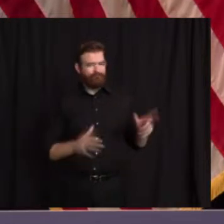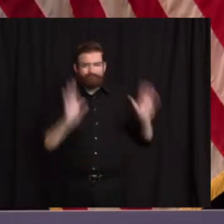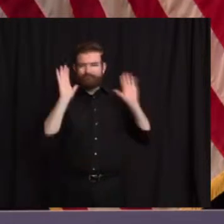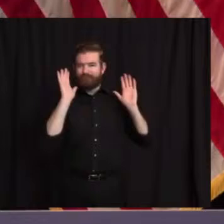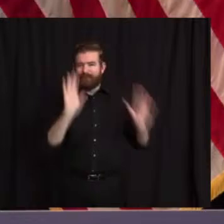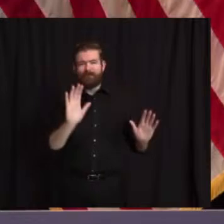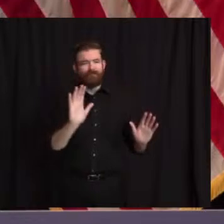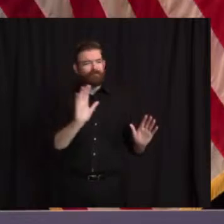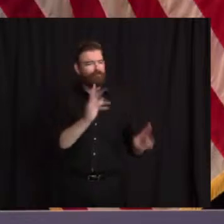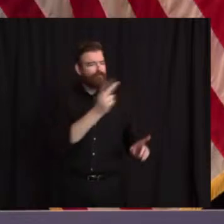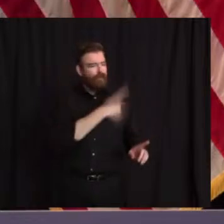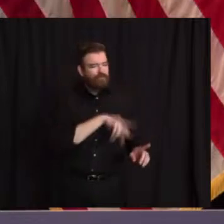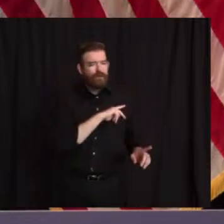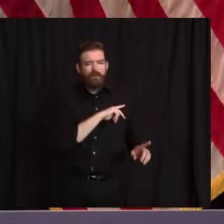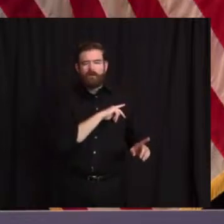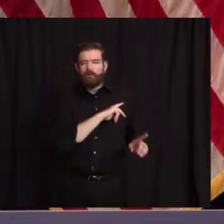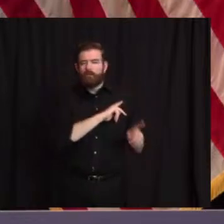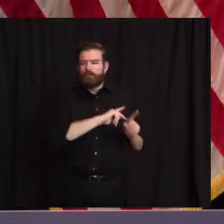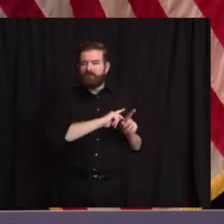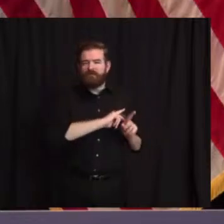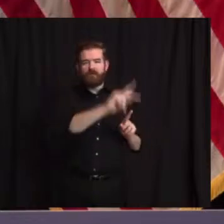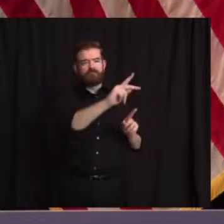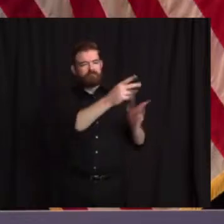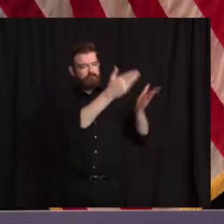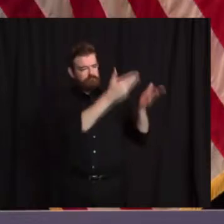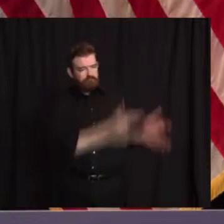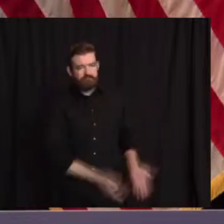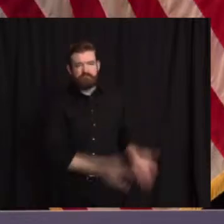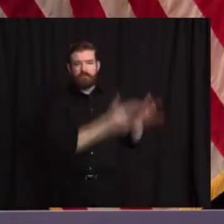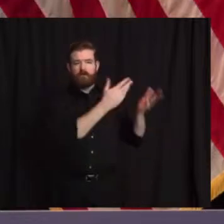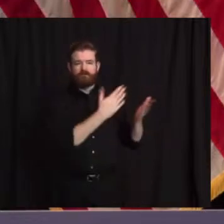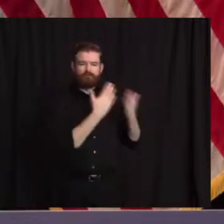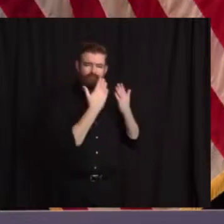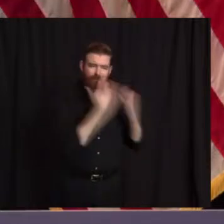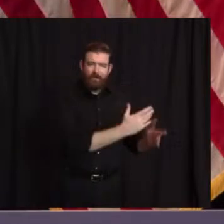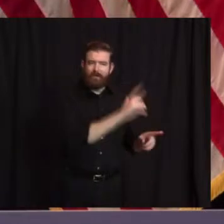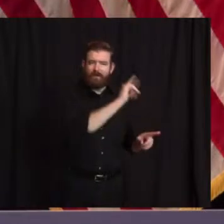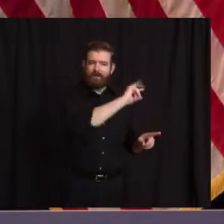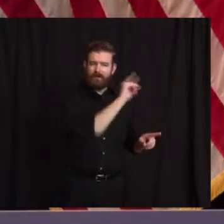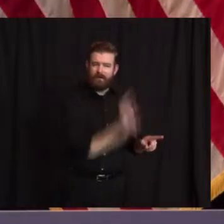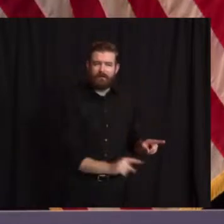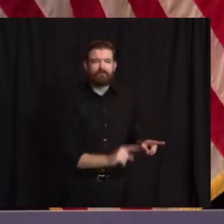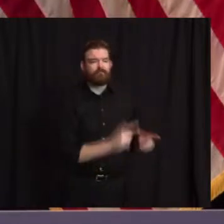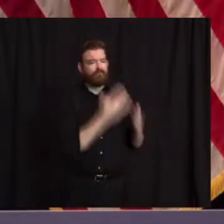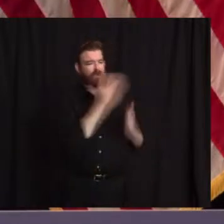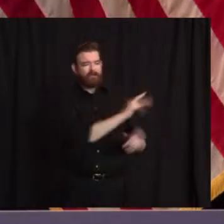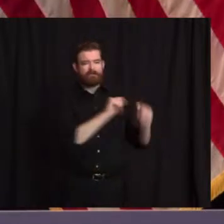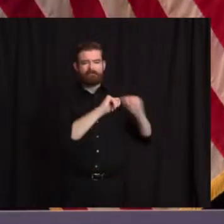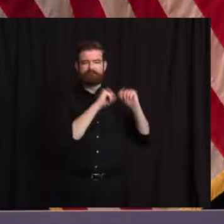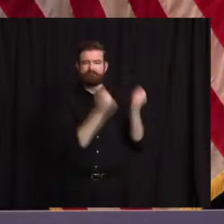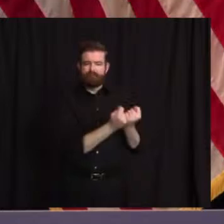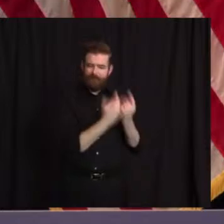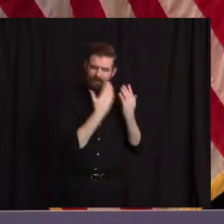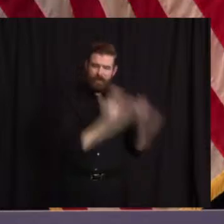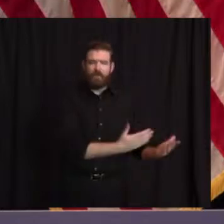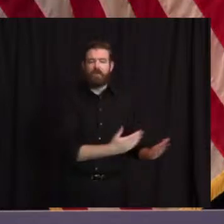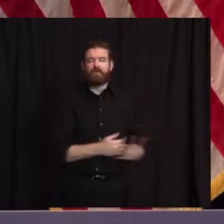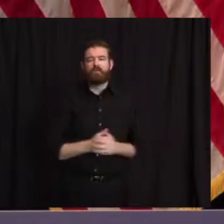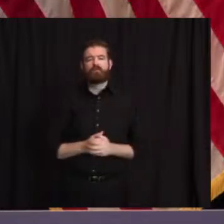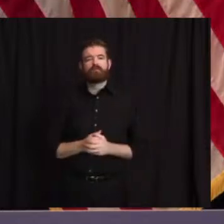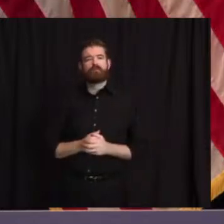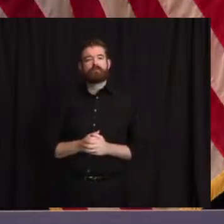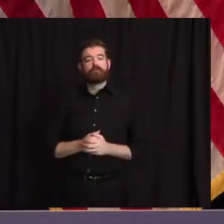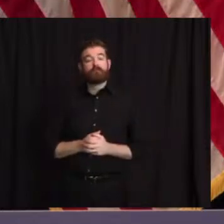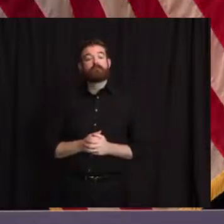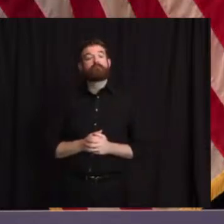want to echo Pat's thanks, Liz, to you and your team at this hour of great need. Compliance, again, overwhelmingly,